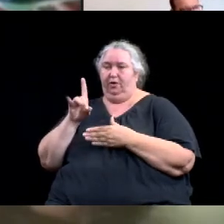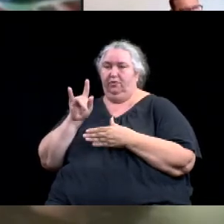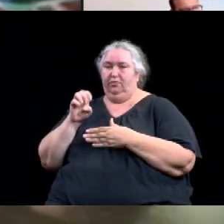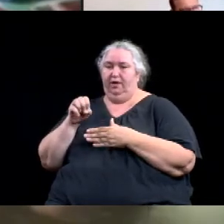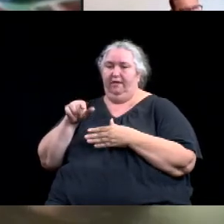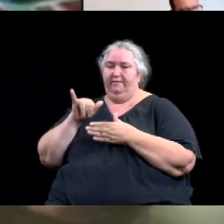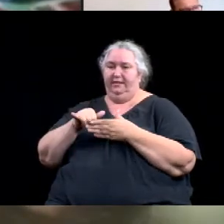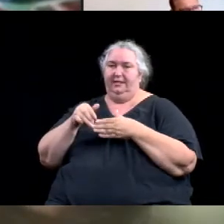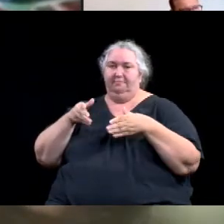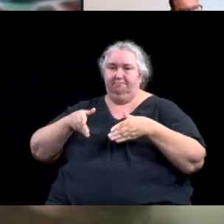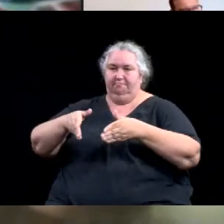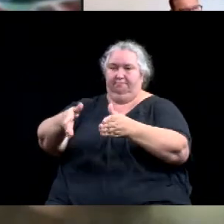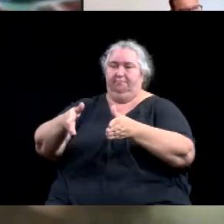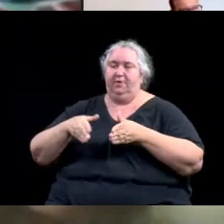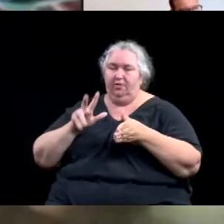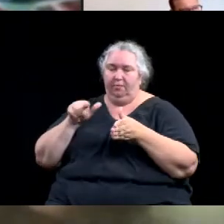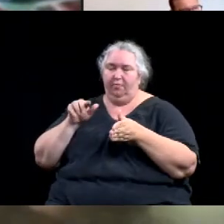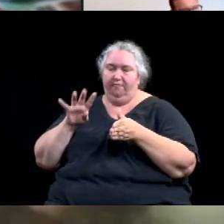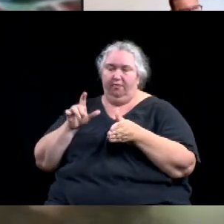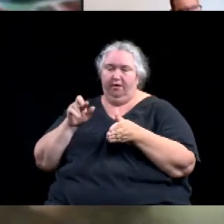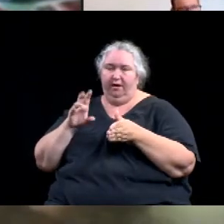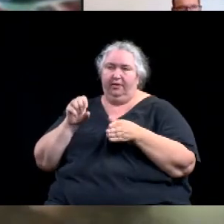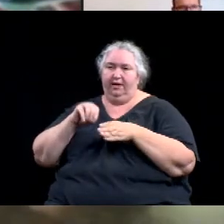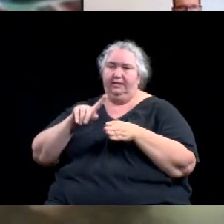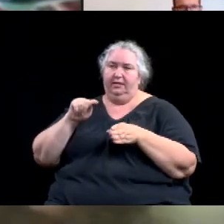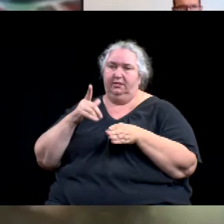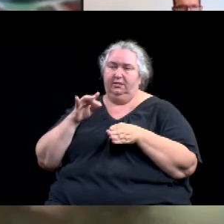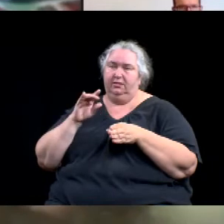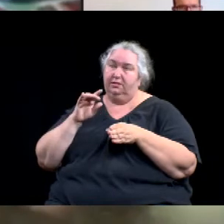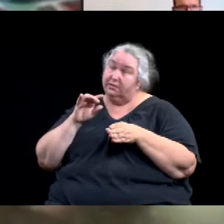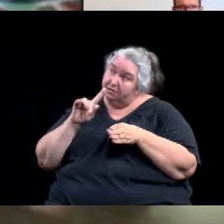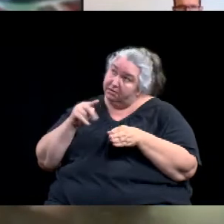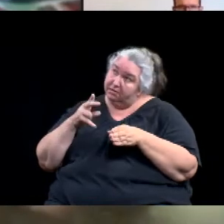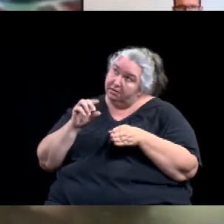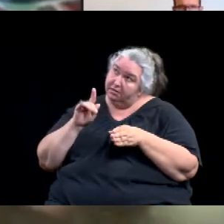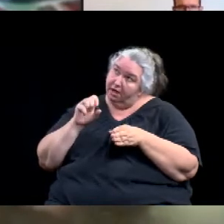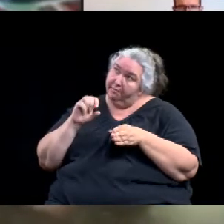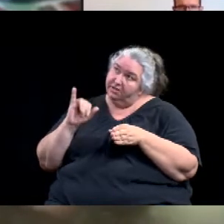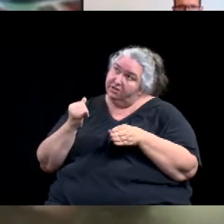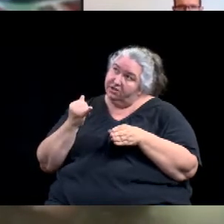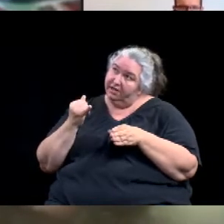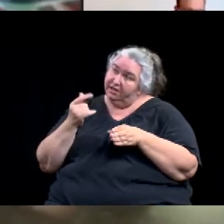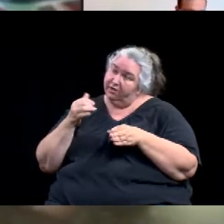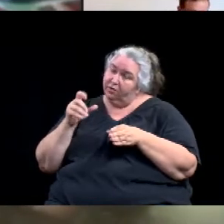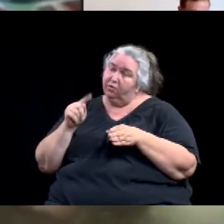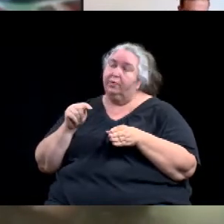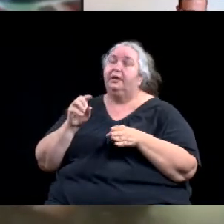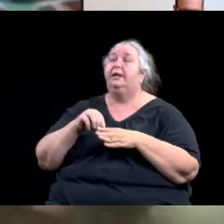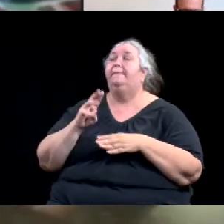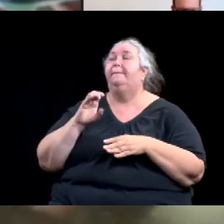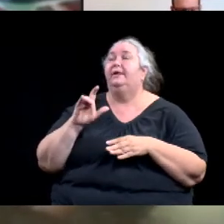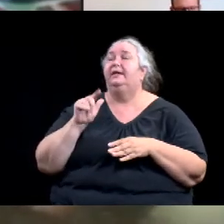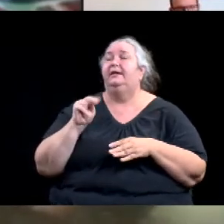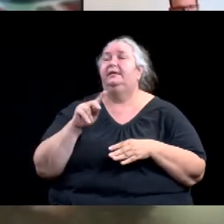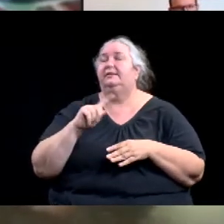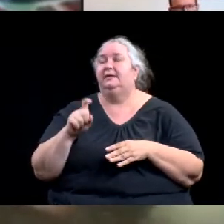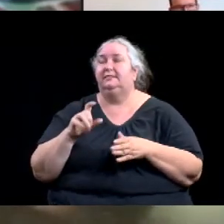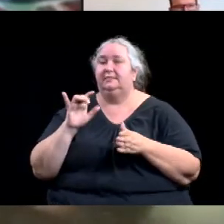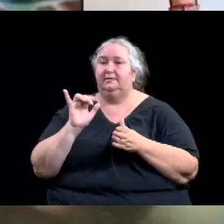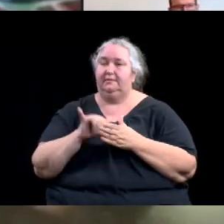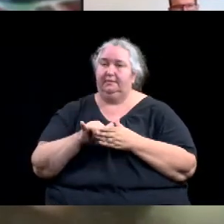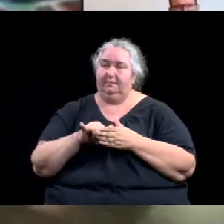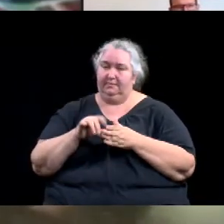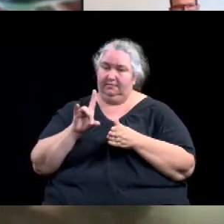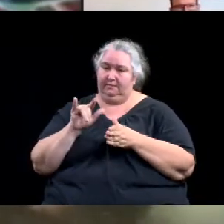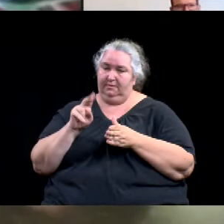Texas, and being all of the existing Dutton Avenue right-of-way variable width located between South 4th Street and University Parks Drive, providing a severability